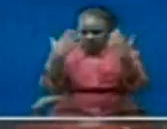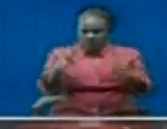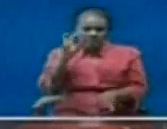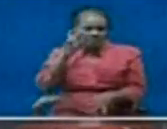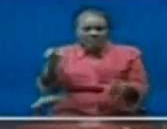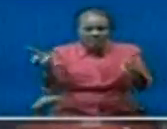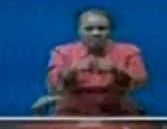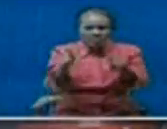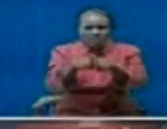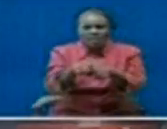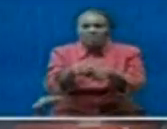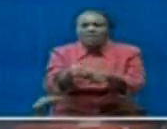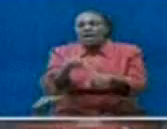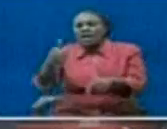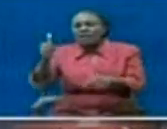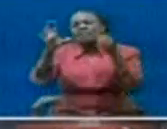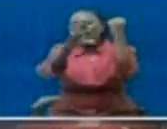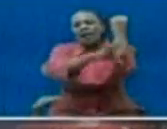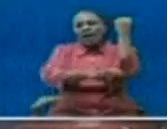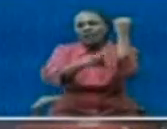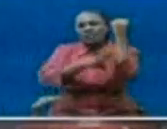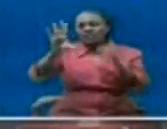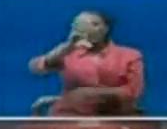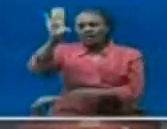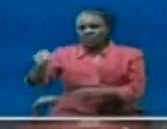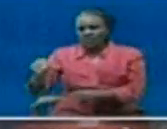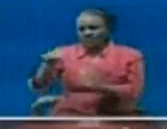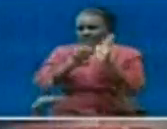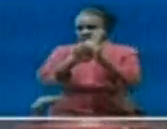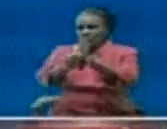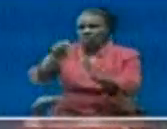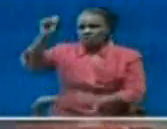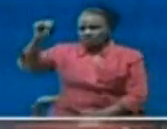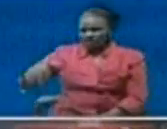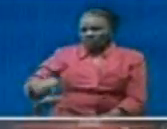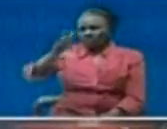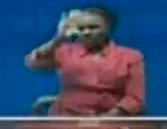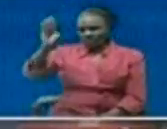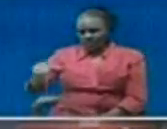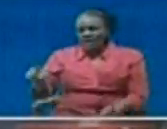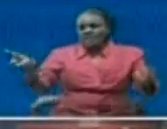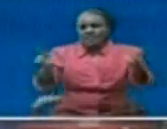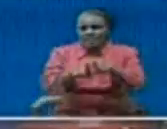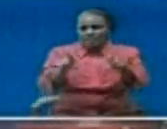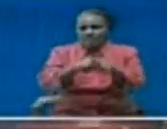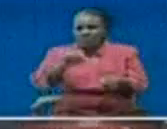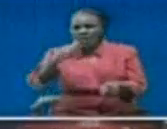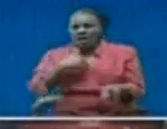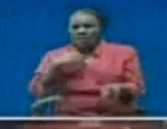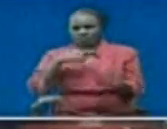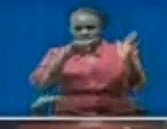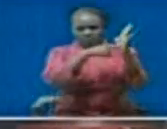seen the same in Zimbabwe and in many other African countries, South Africa, for example. If, on the other hand, it is the issue